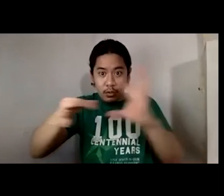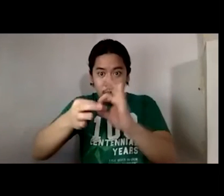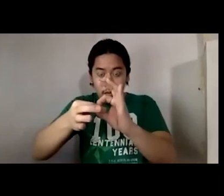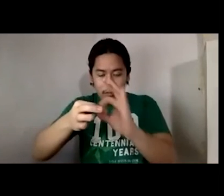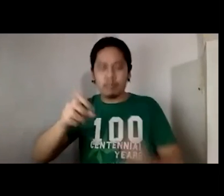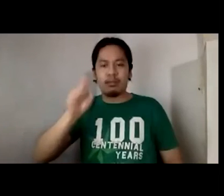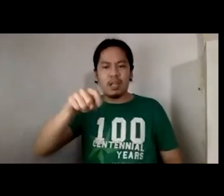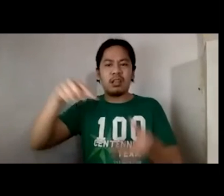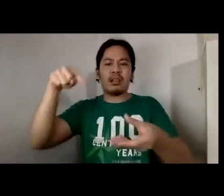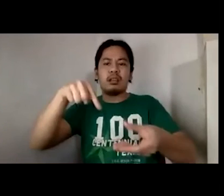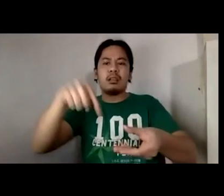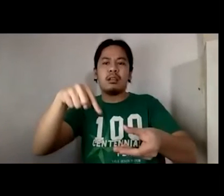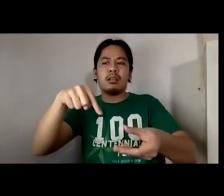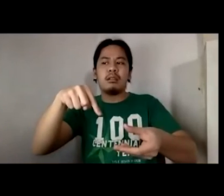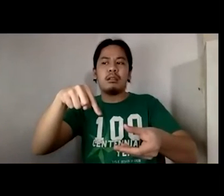So we have book